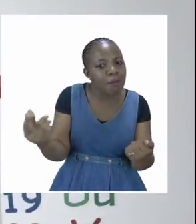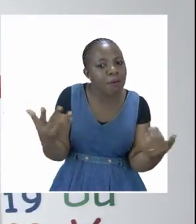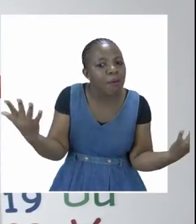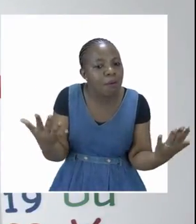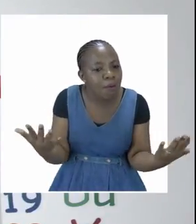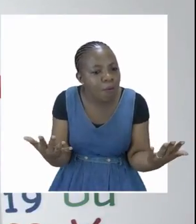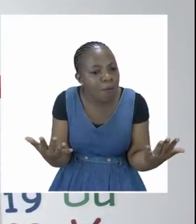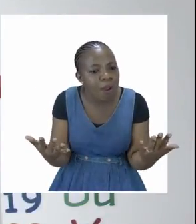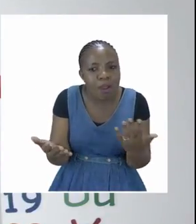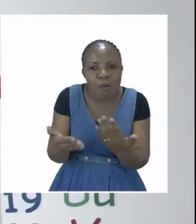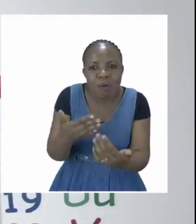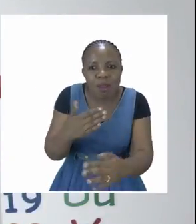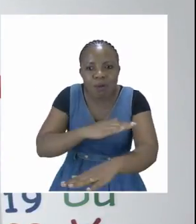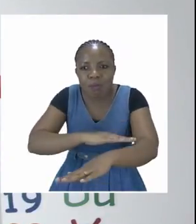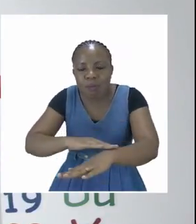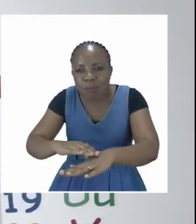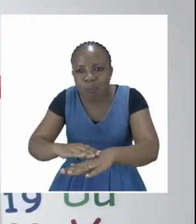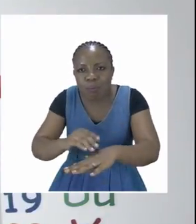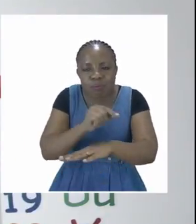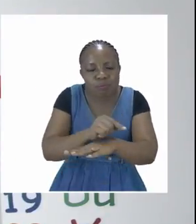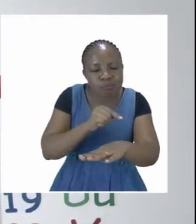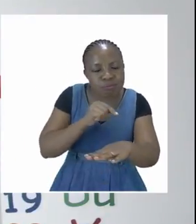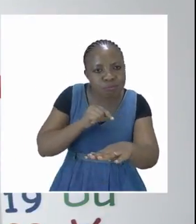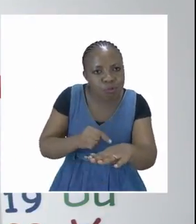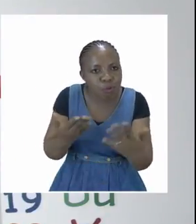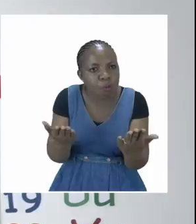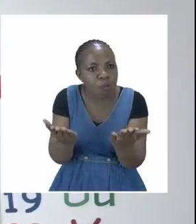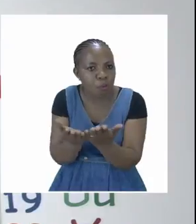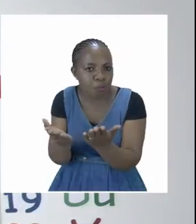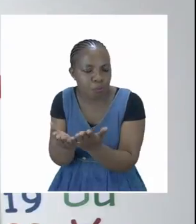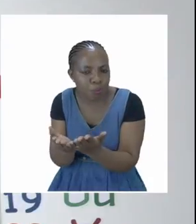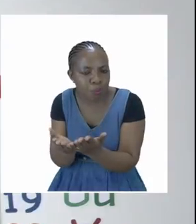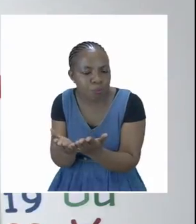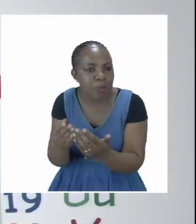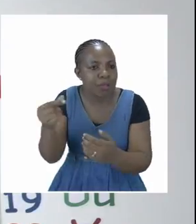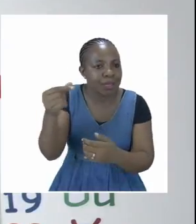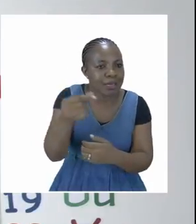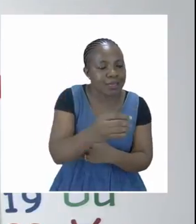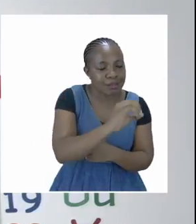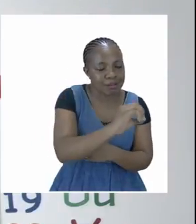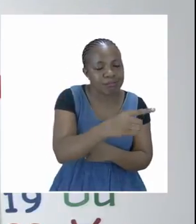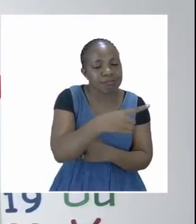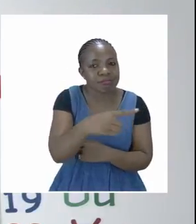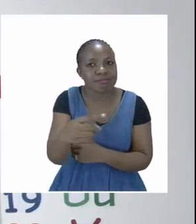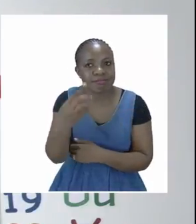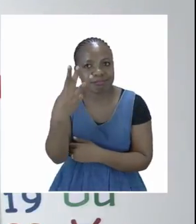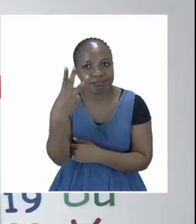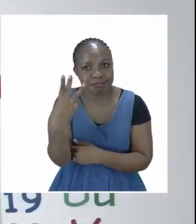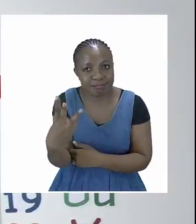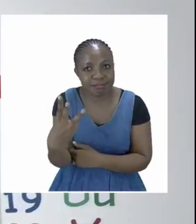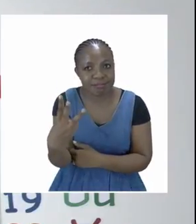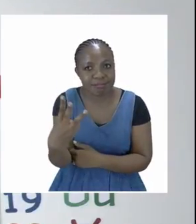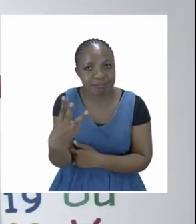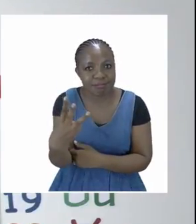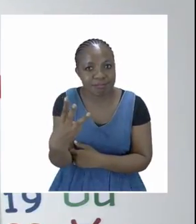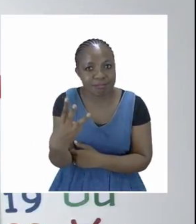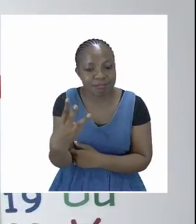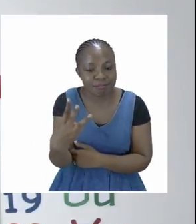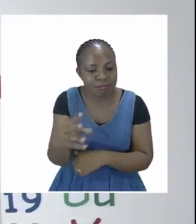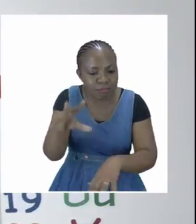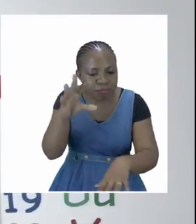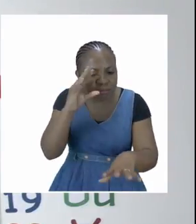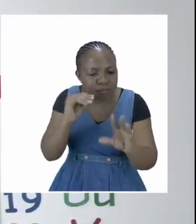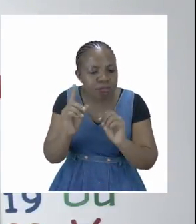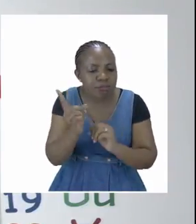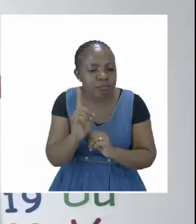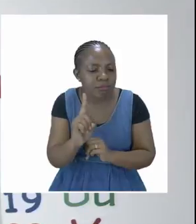to Thursday for pre-primary up until grade 3. The lessons are for listening